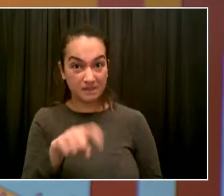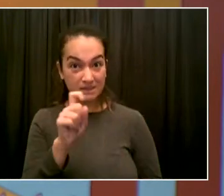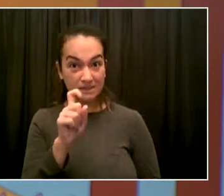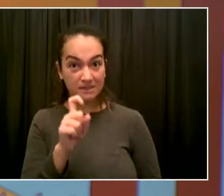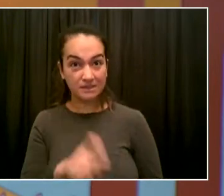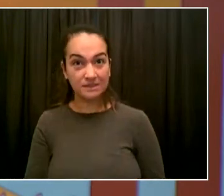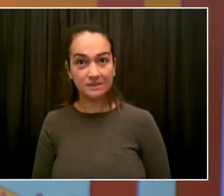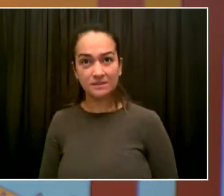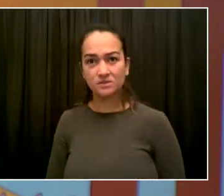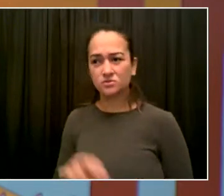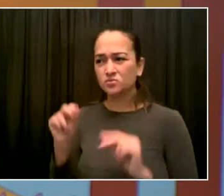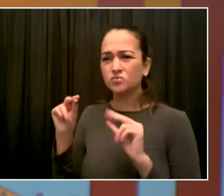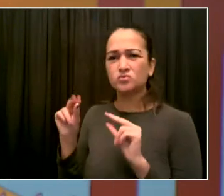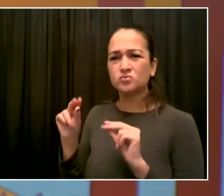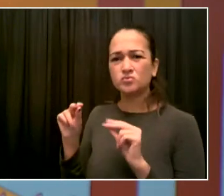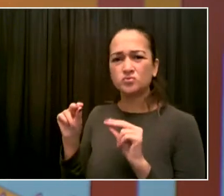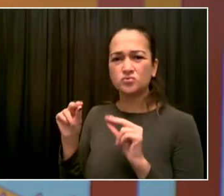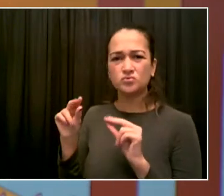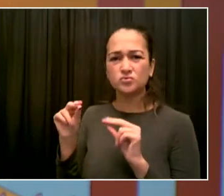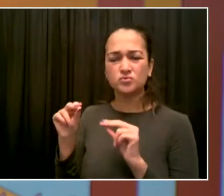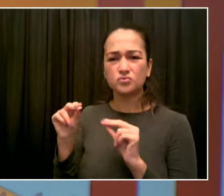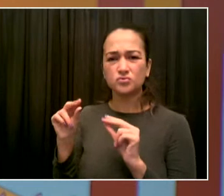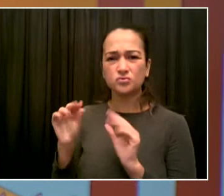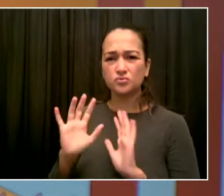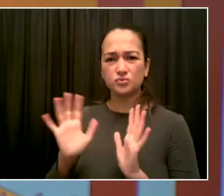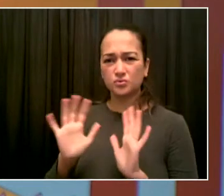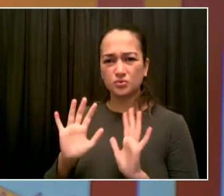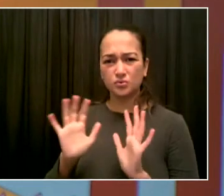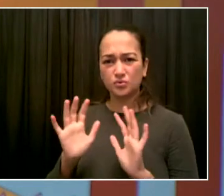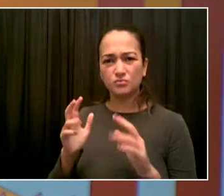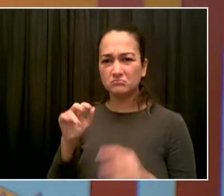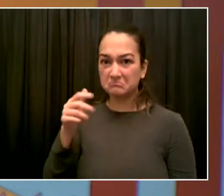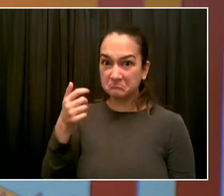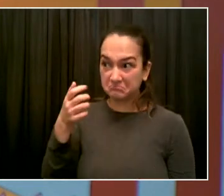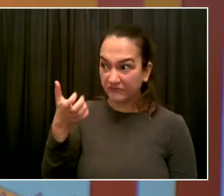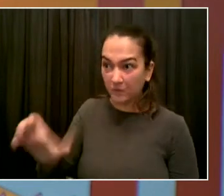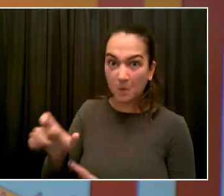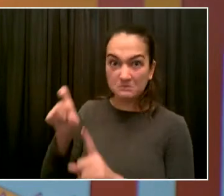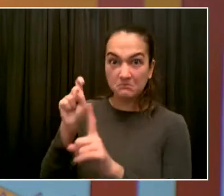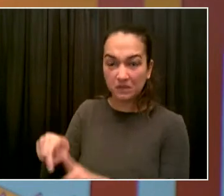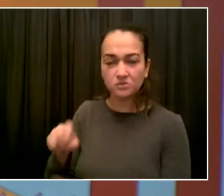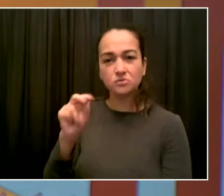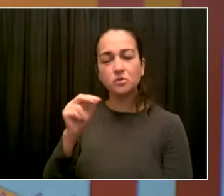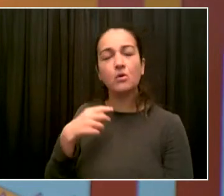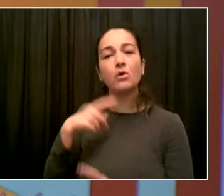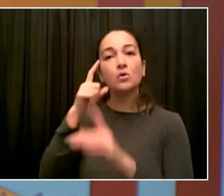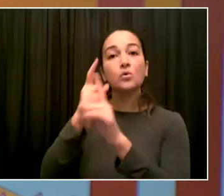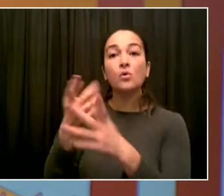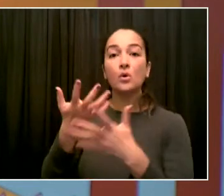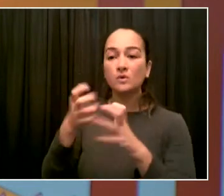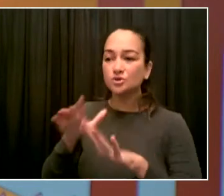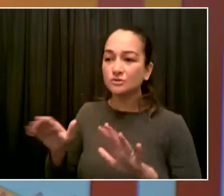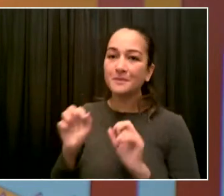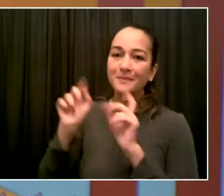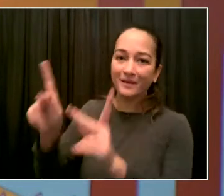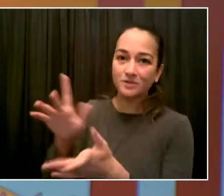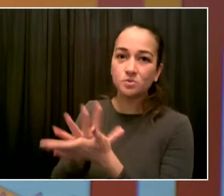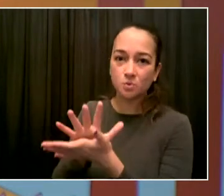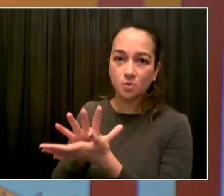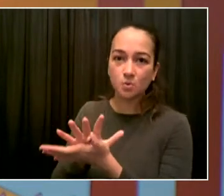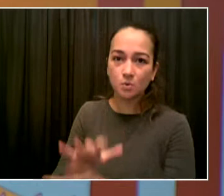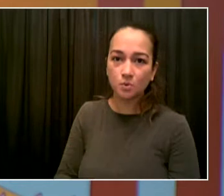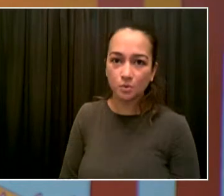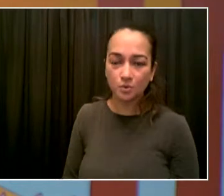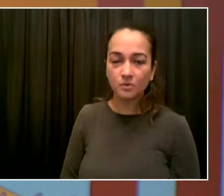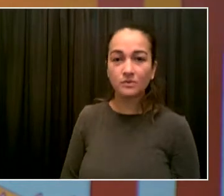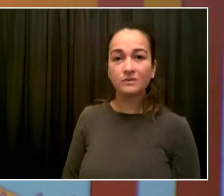in school for the foreseeable future. The best way to do that is to welcome all kids while